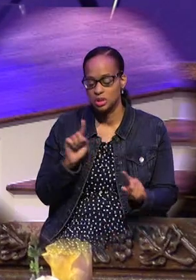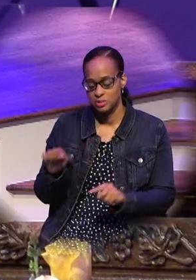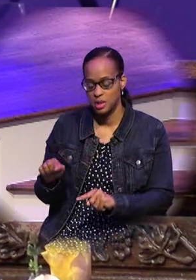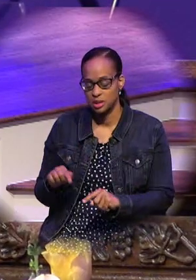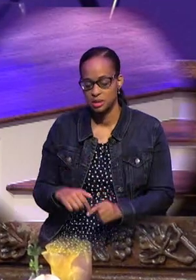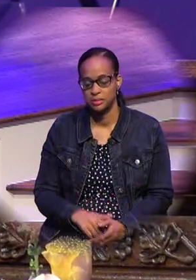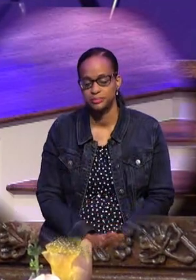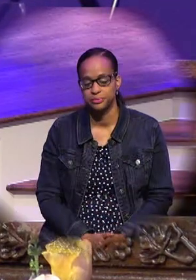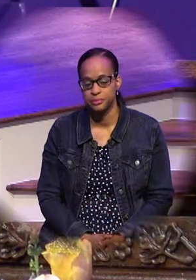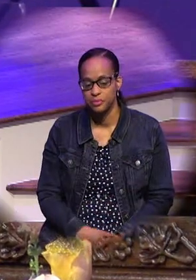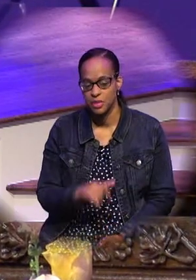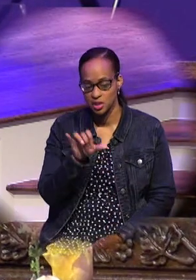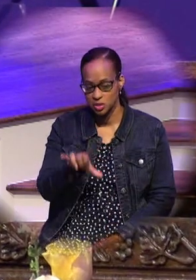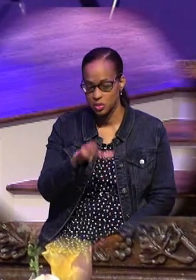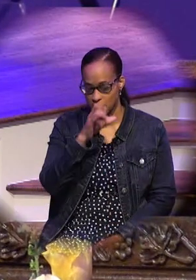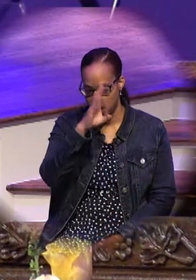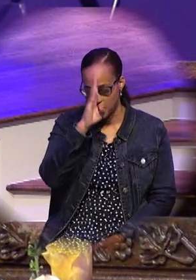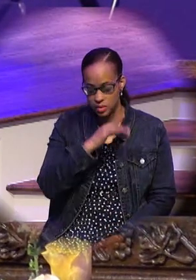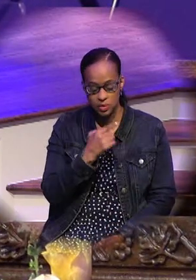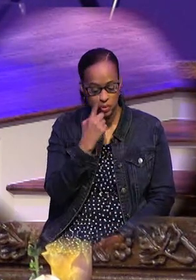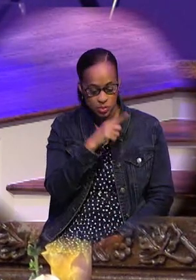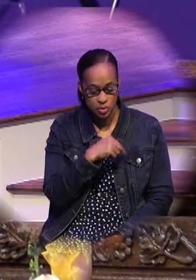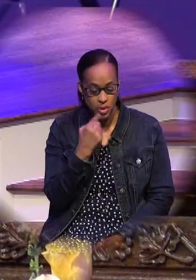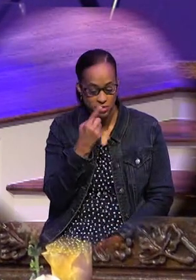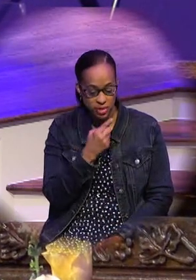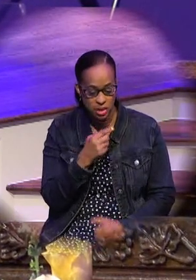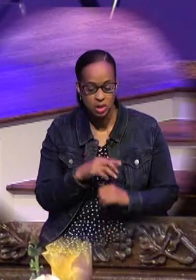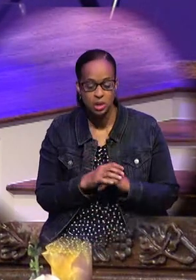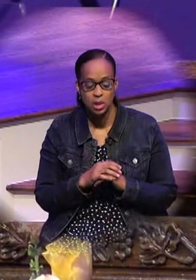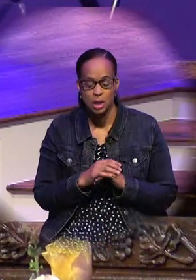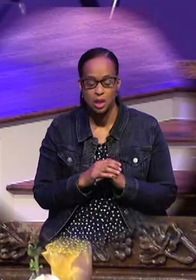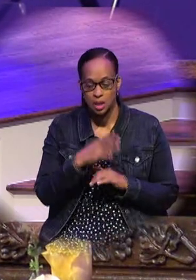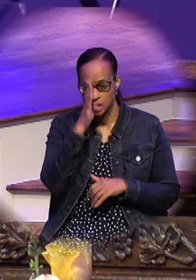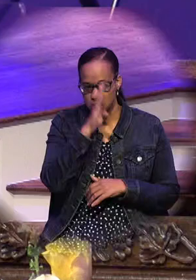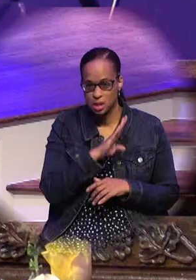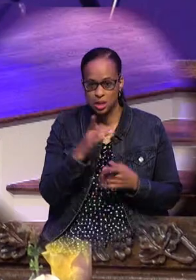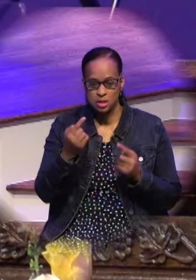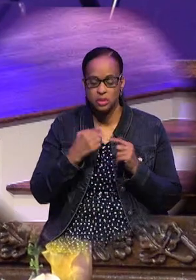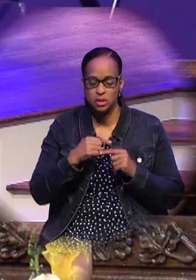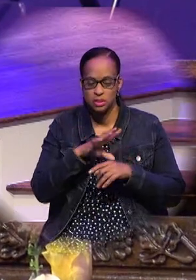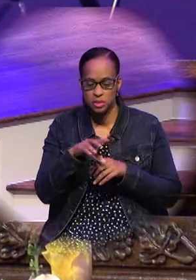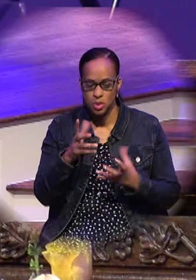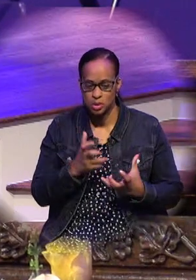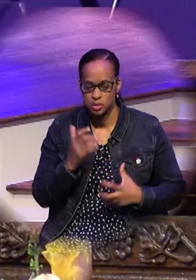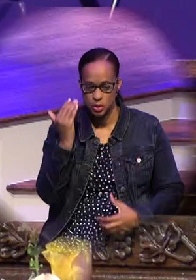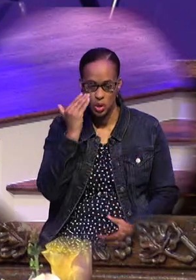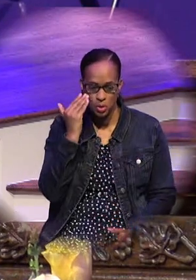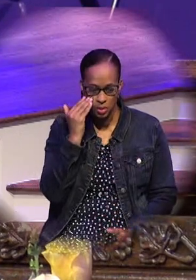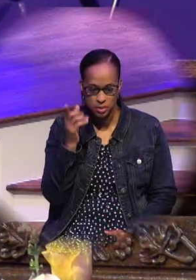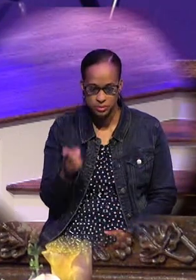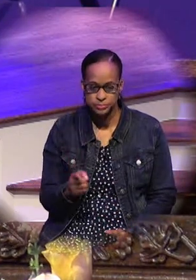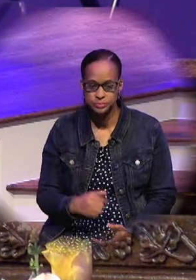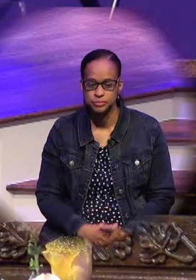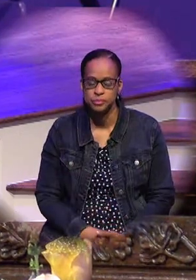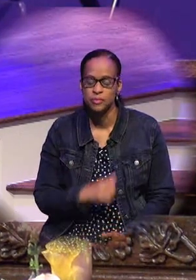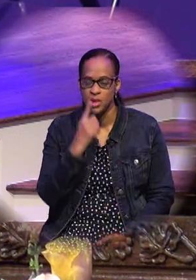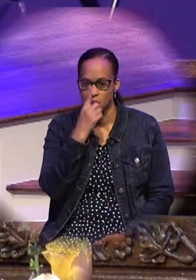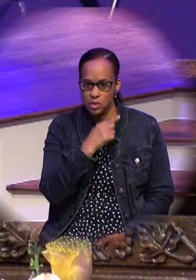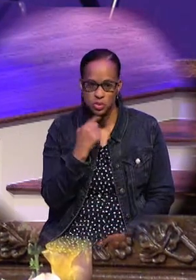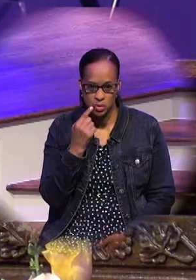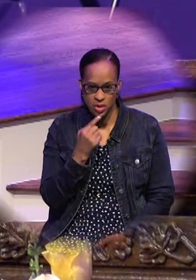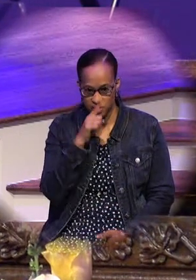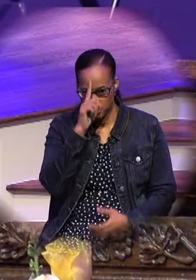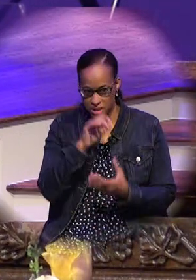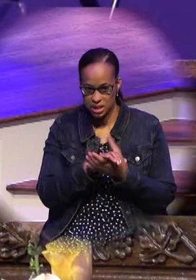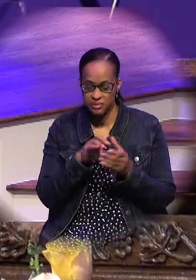us so that whosoever, right? Isn't that a nice counterpart to no one? Whosoever